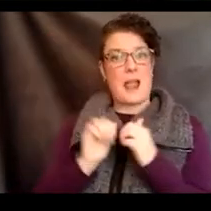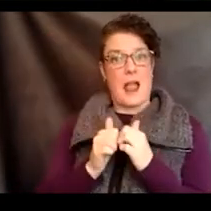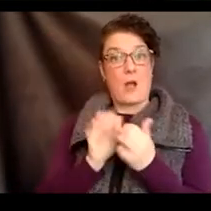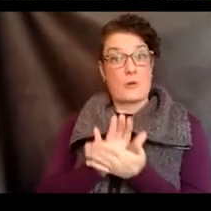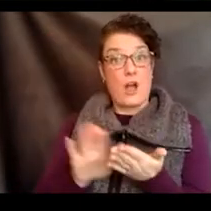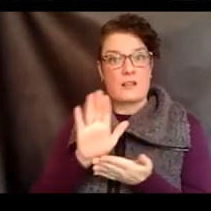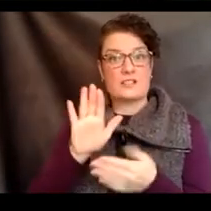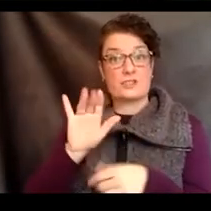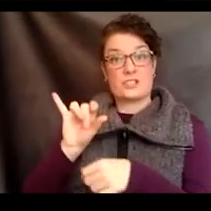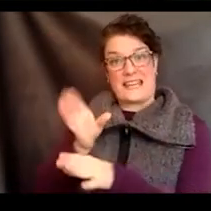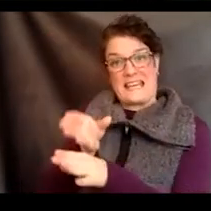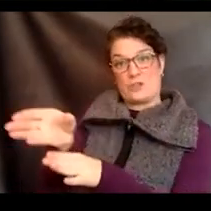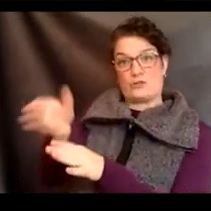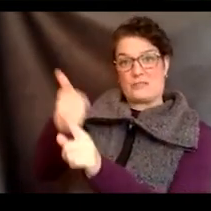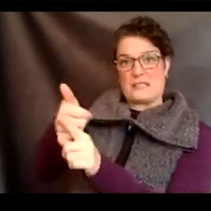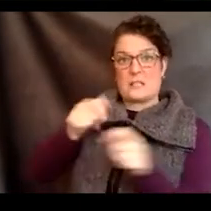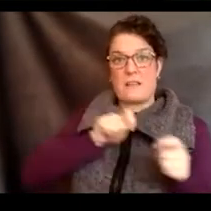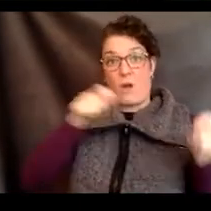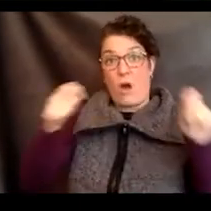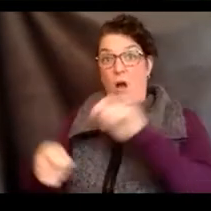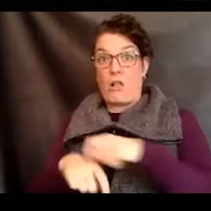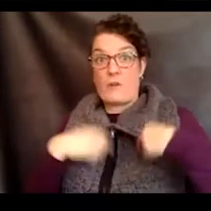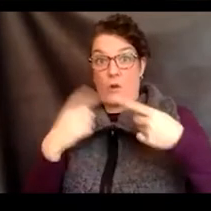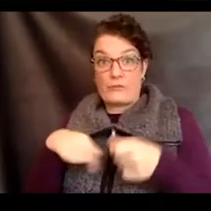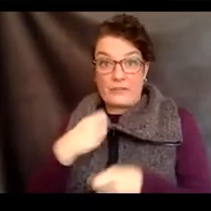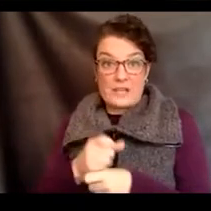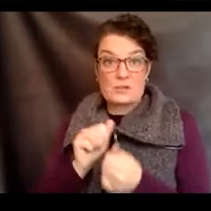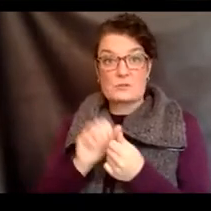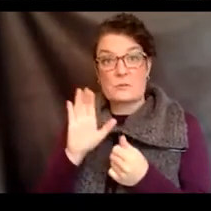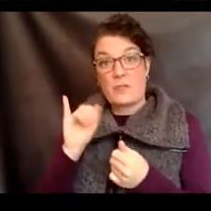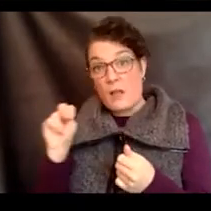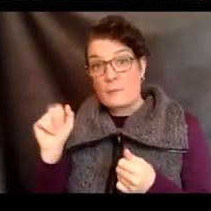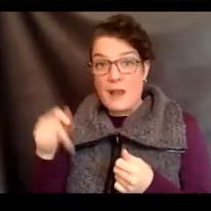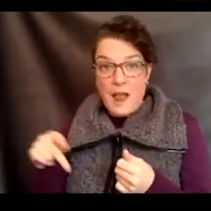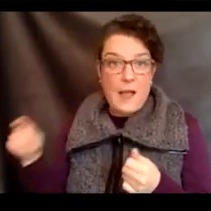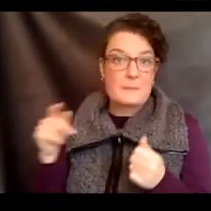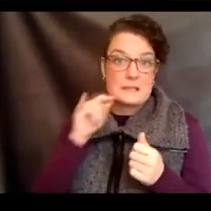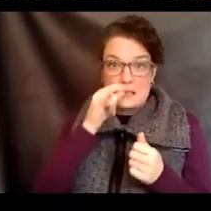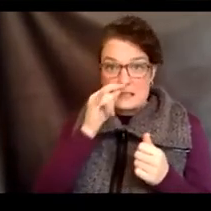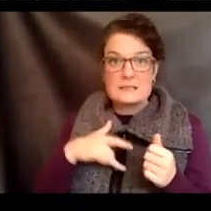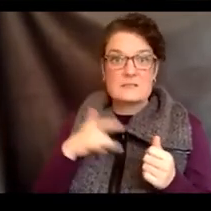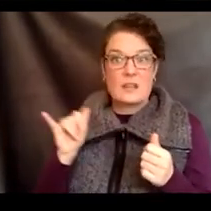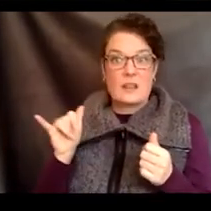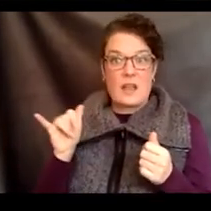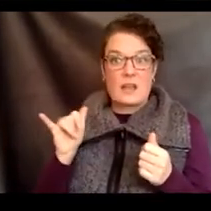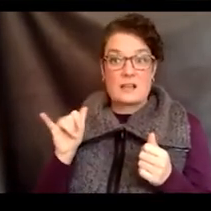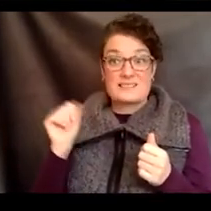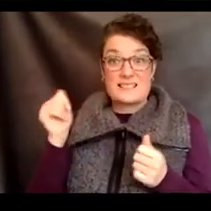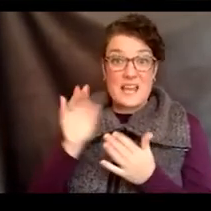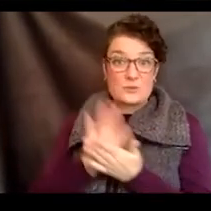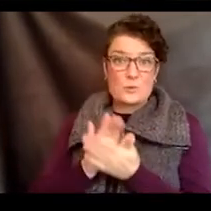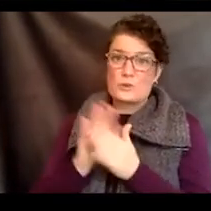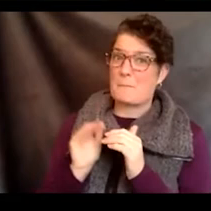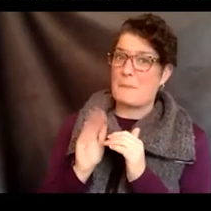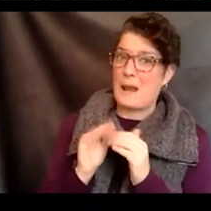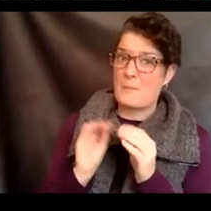industry has evolved over the years with the Common App and kids, you know, feeling like 10 schools is a minimum number of